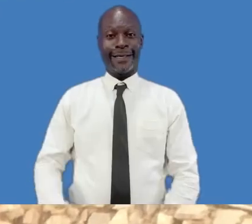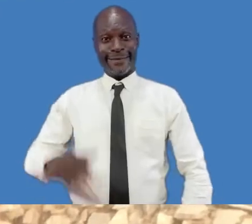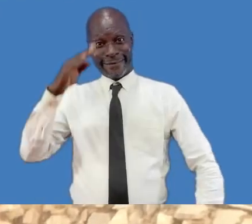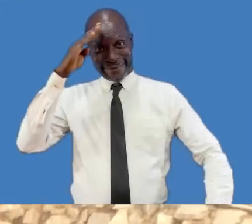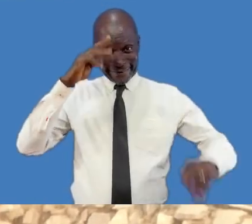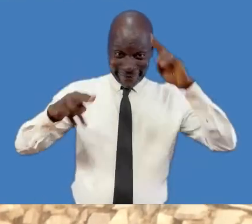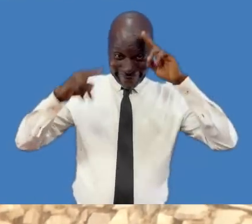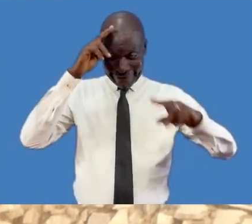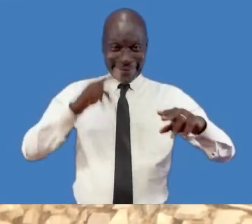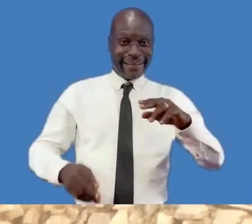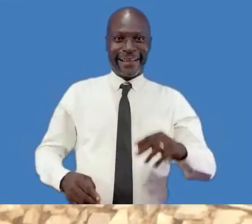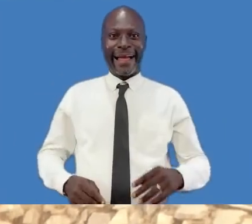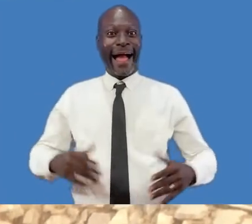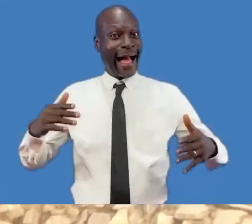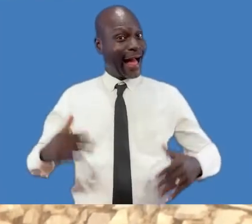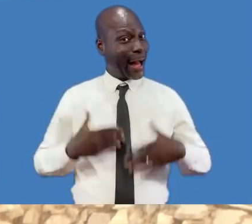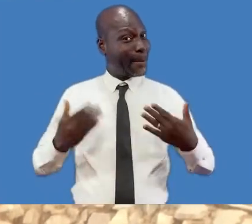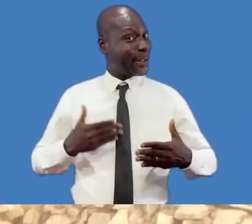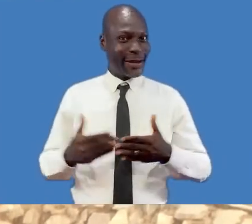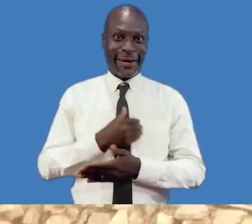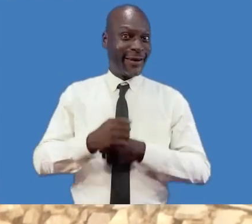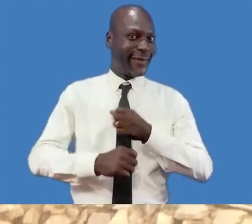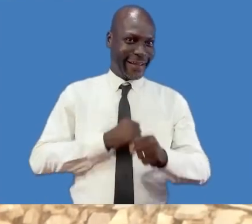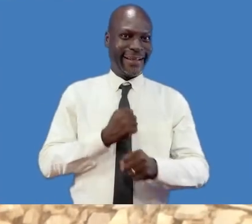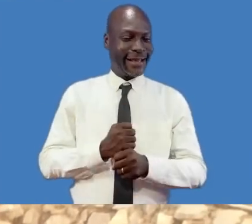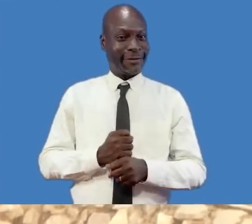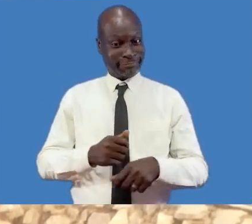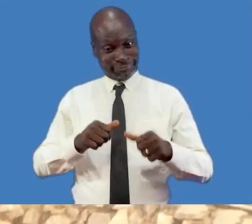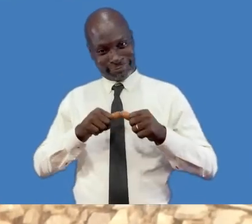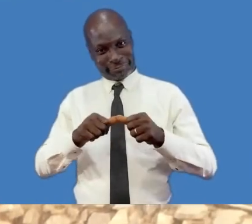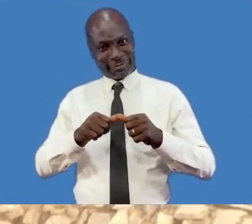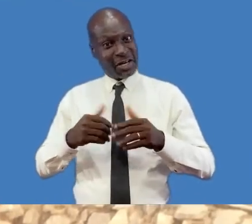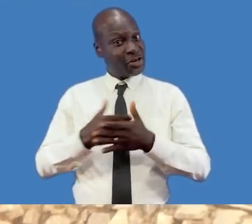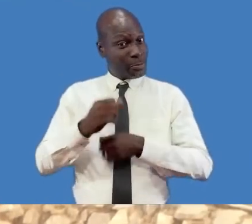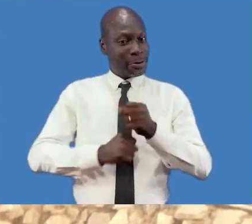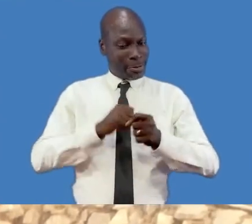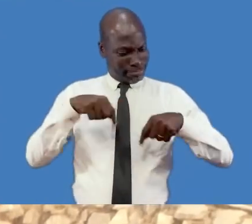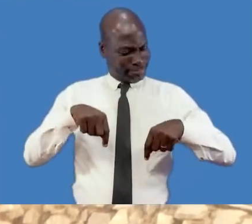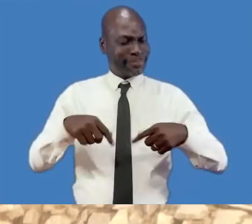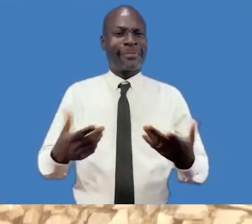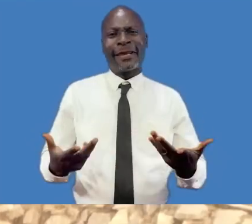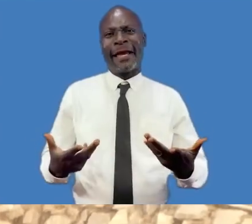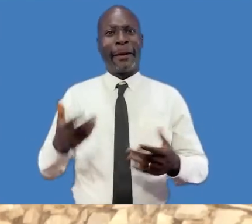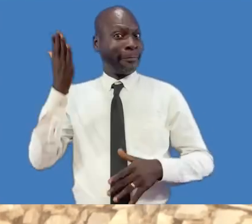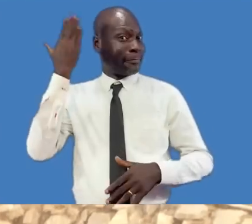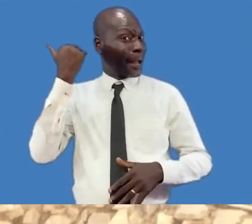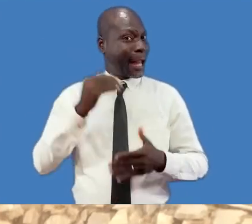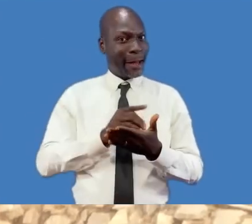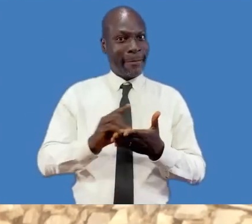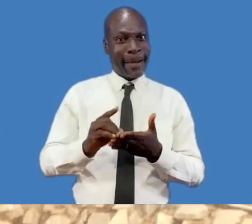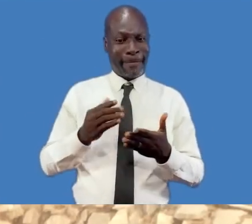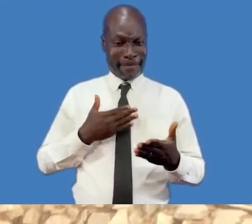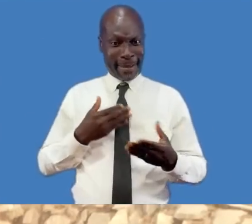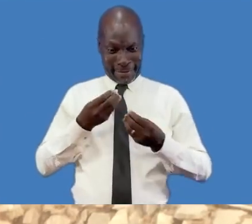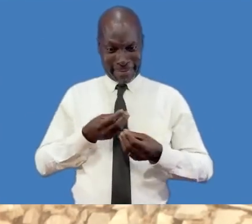Good morning. Me ma official pa ebio ensoso. Yeda so ewo afe foforo no emu. Last week, me ba